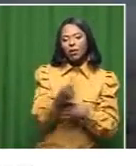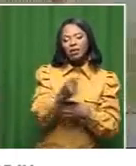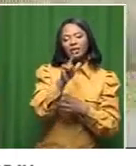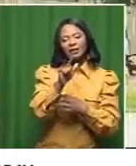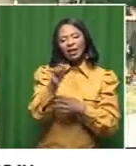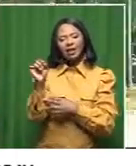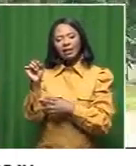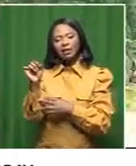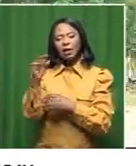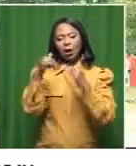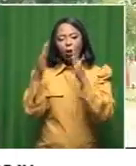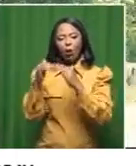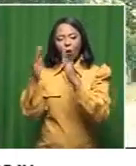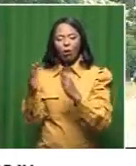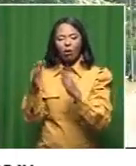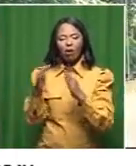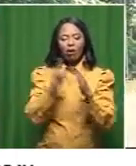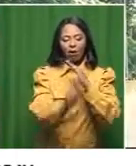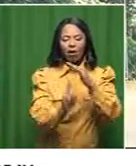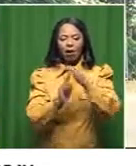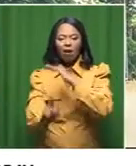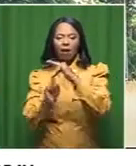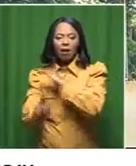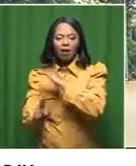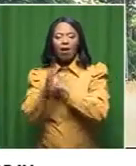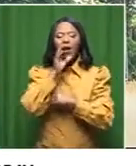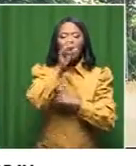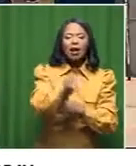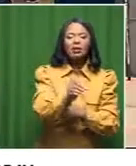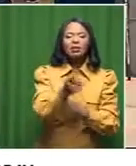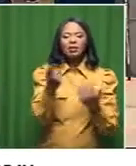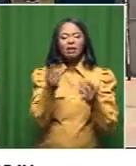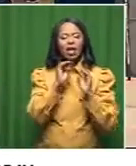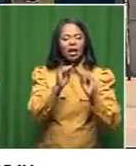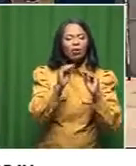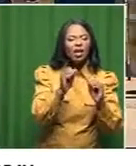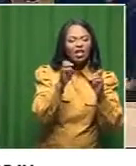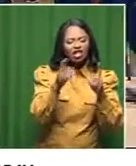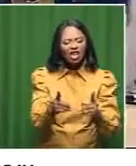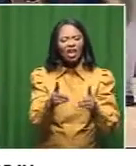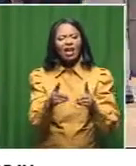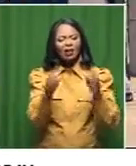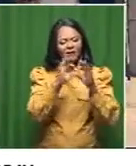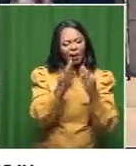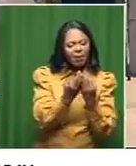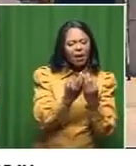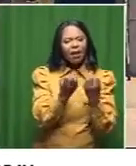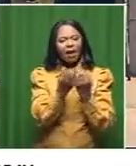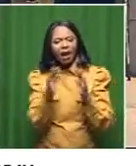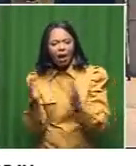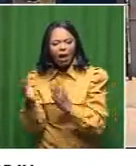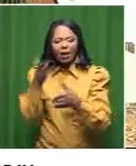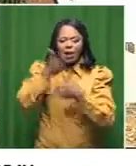homes, asking everything from combined household income to education levels and to what the barriers are to employment. We